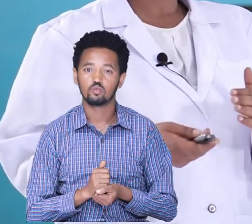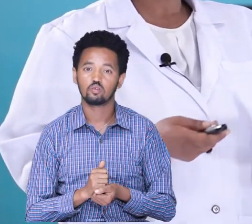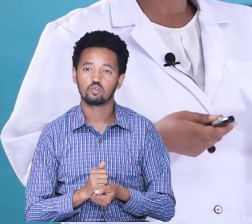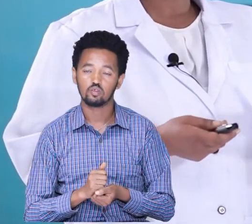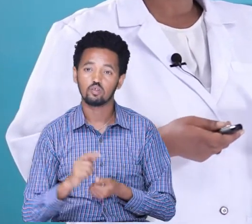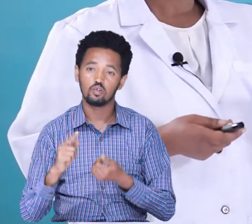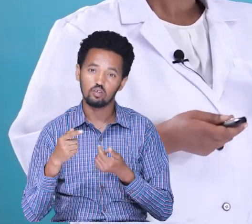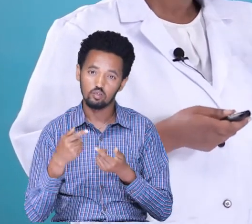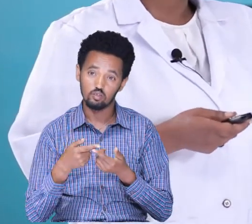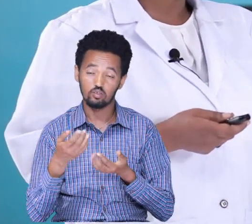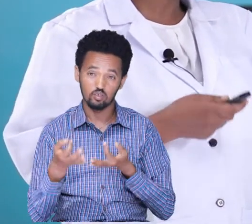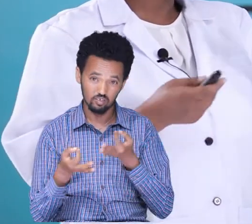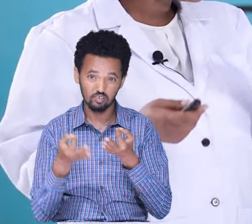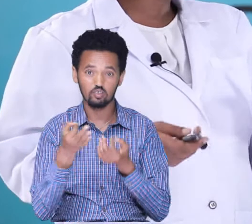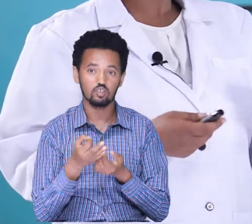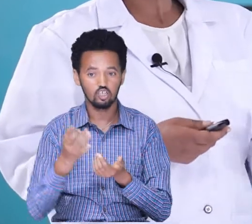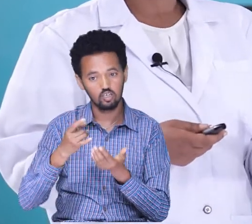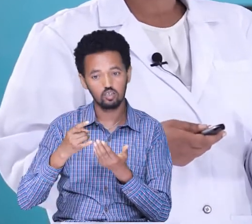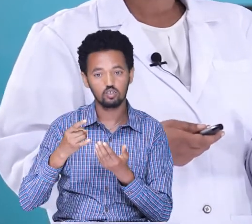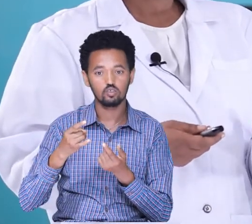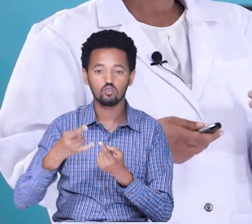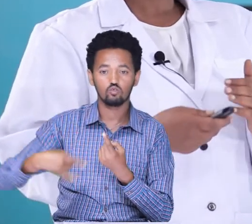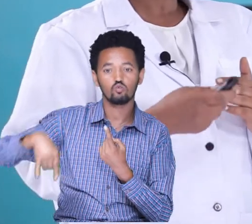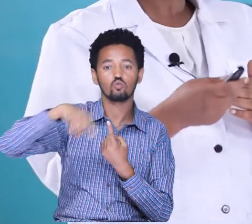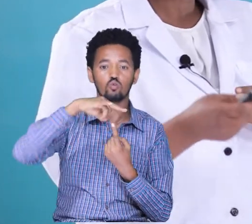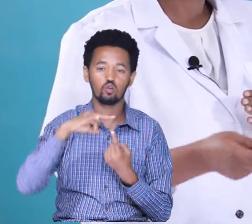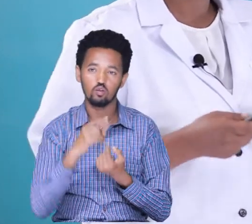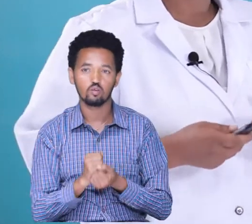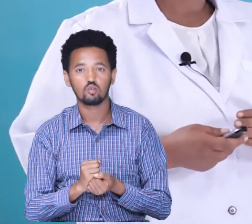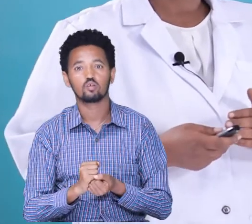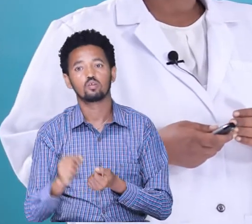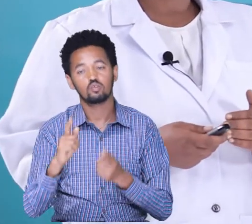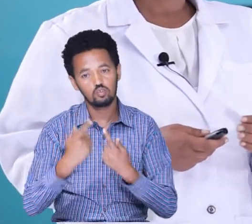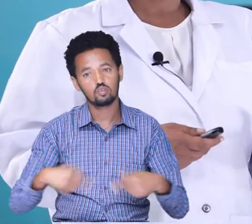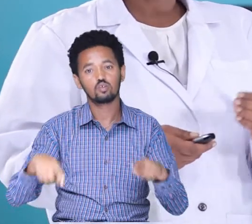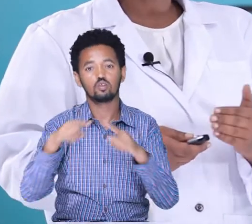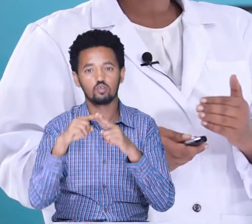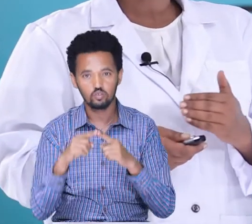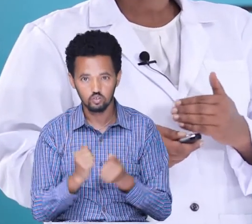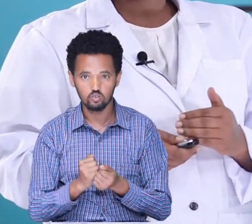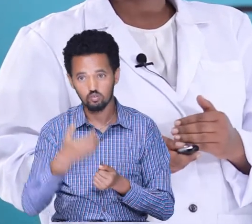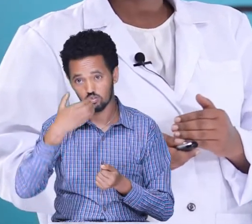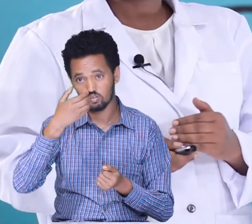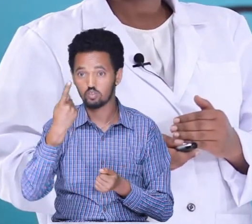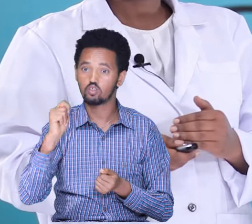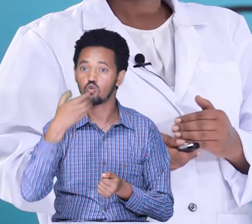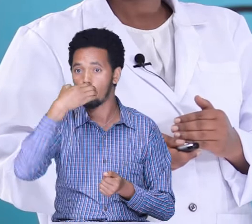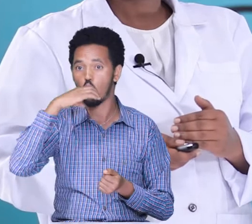a transitional zone. It's found between the equatorial region and the hot